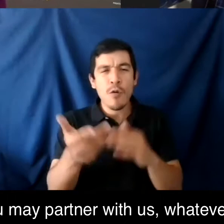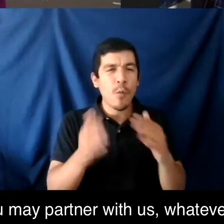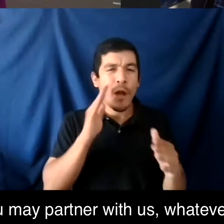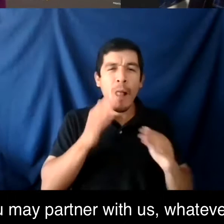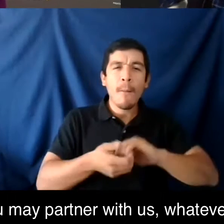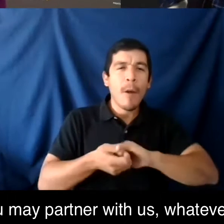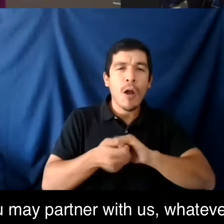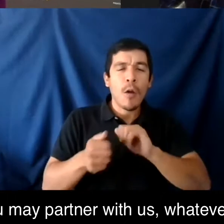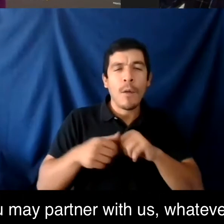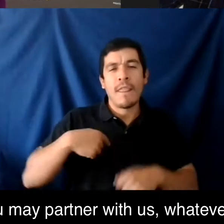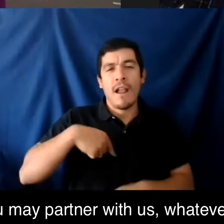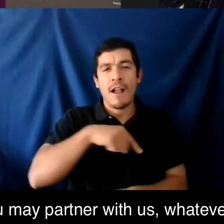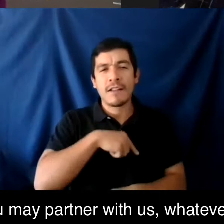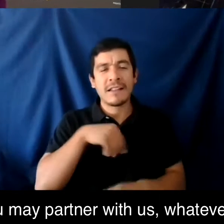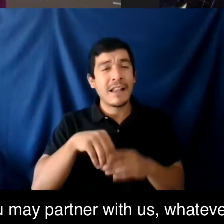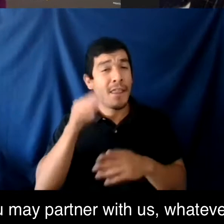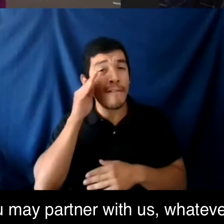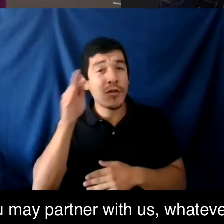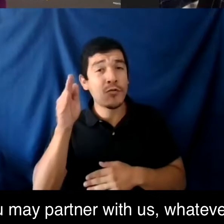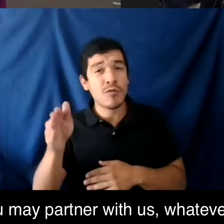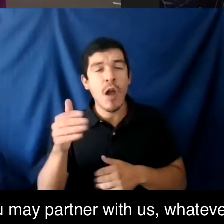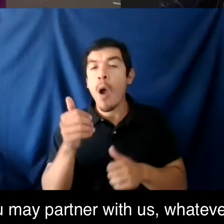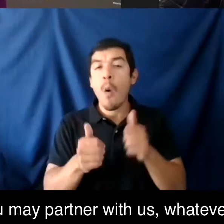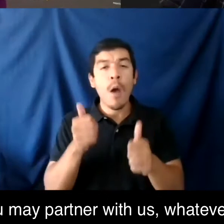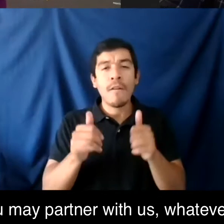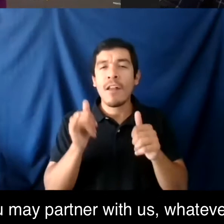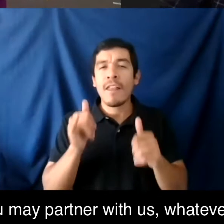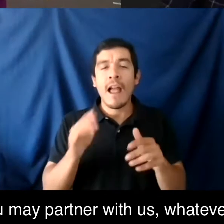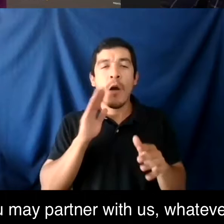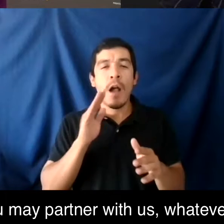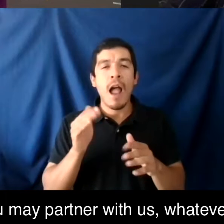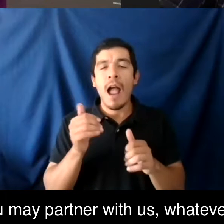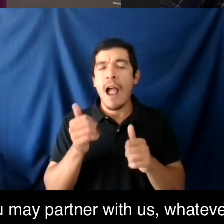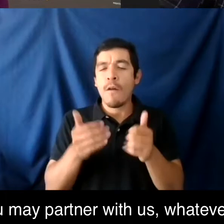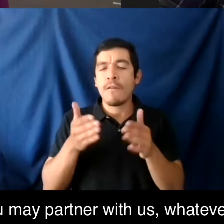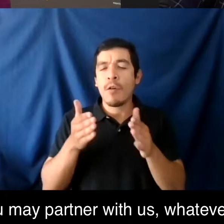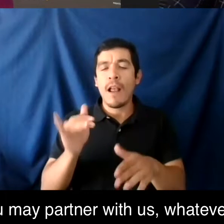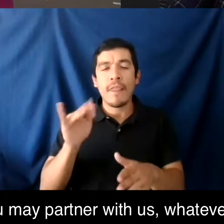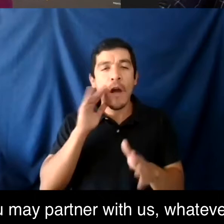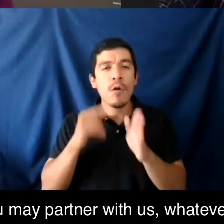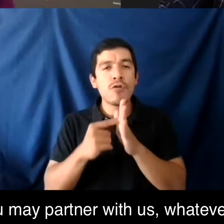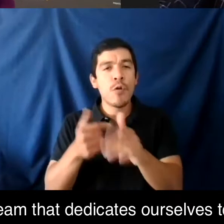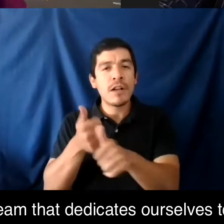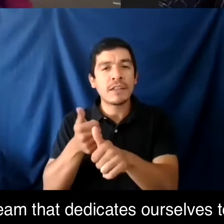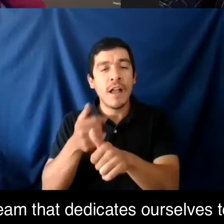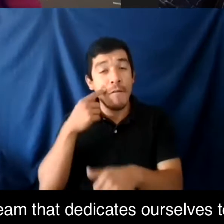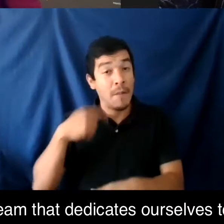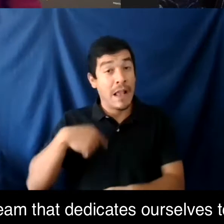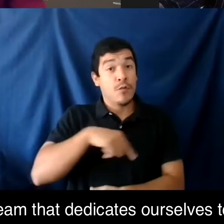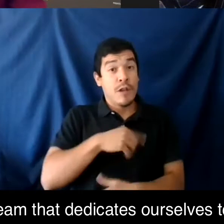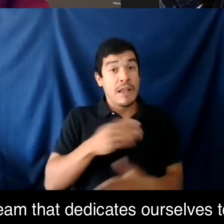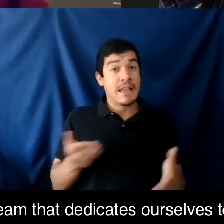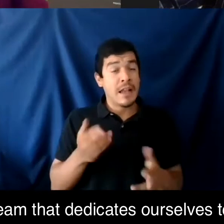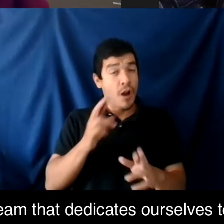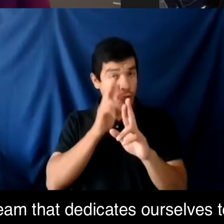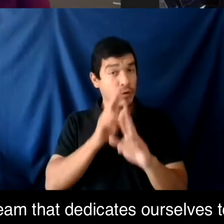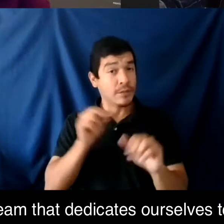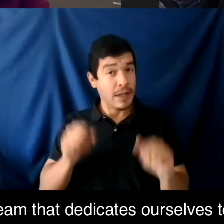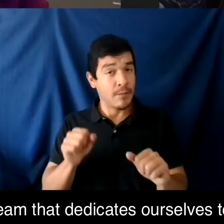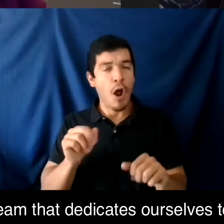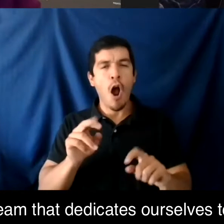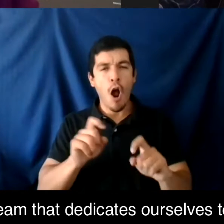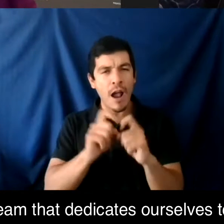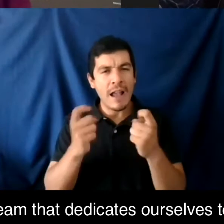us, whatever way that may show itself, because we here at RespectAbility are a team